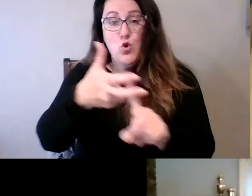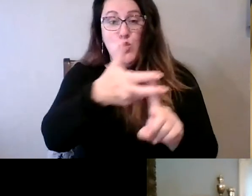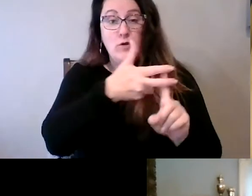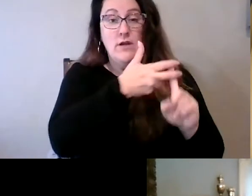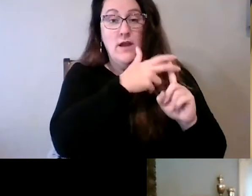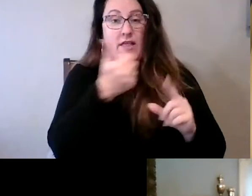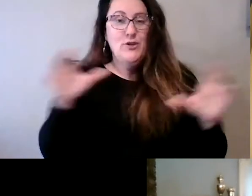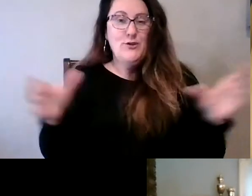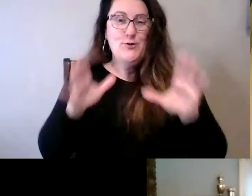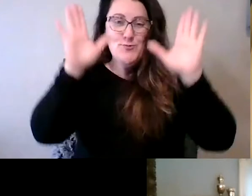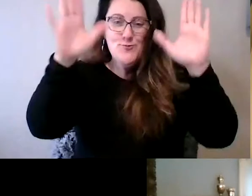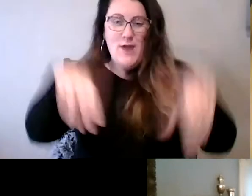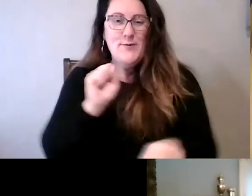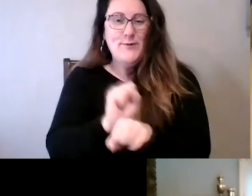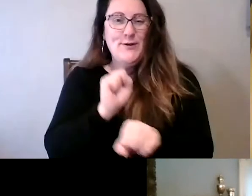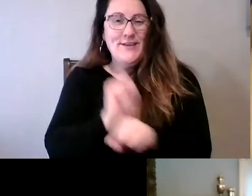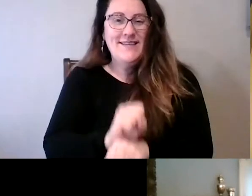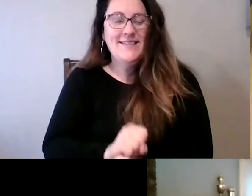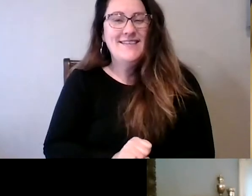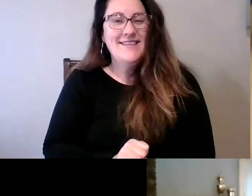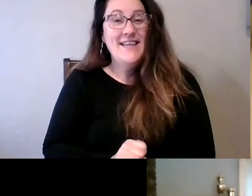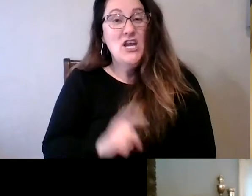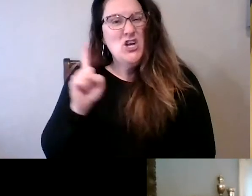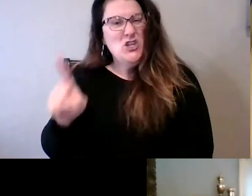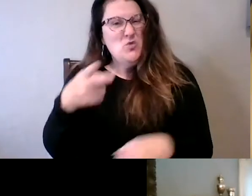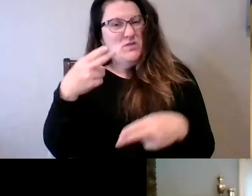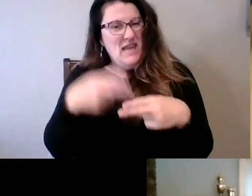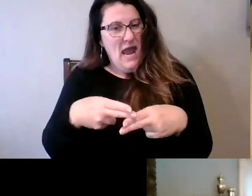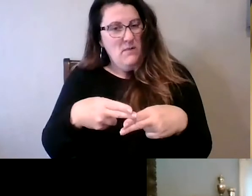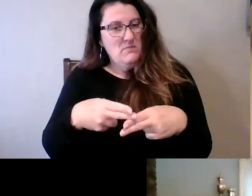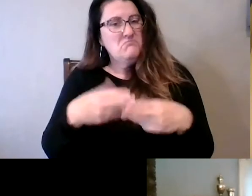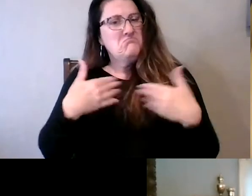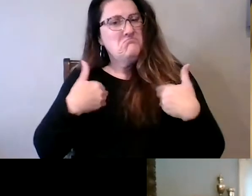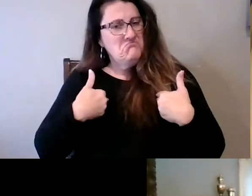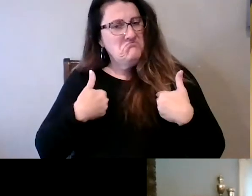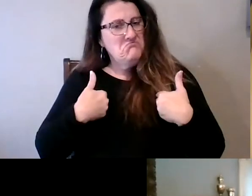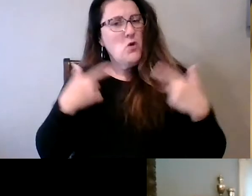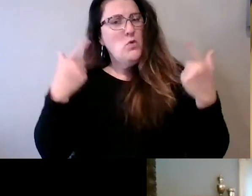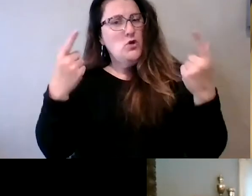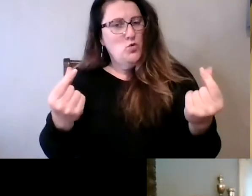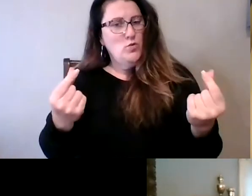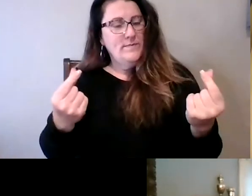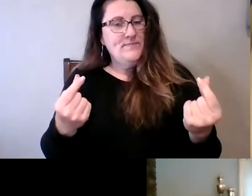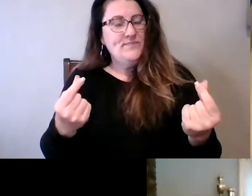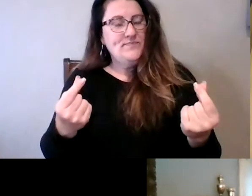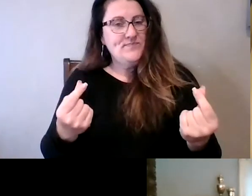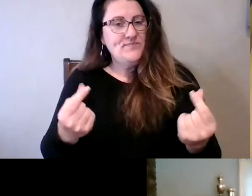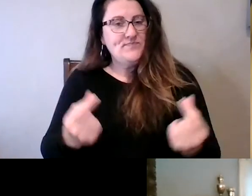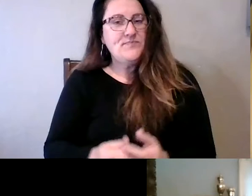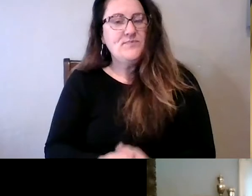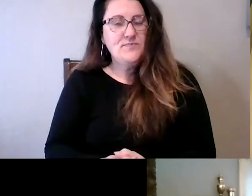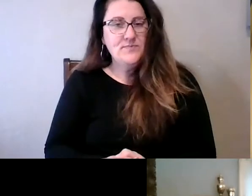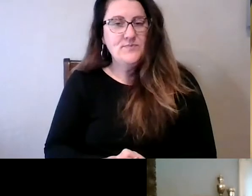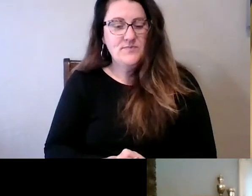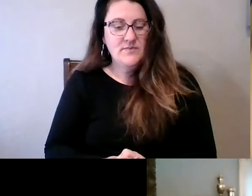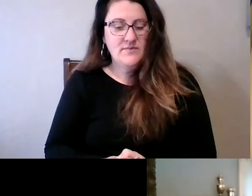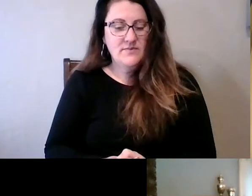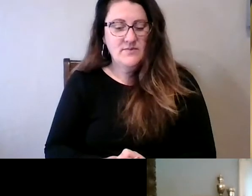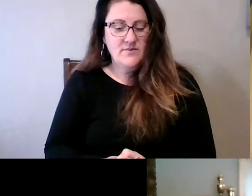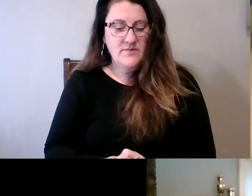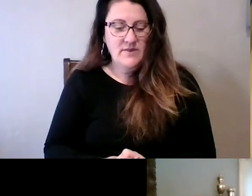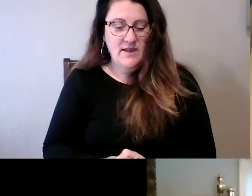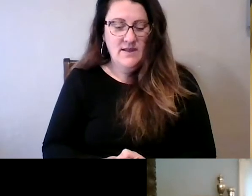do the great work. So you name it, it's what we do. It's we don't. There's